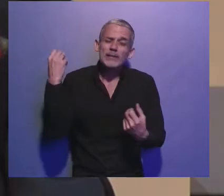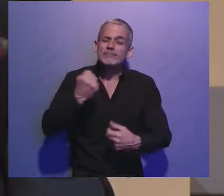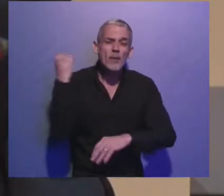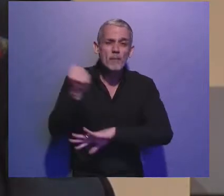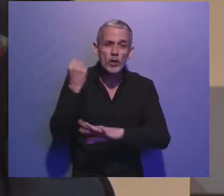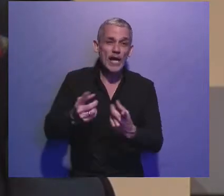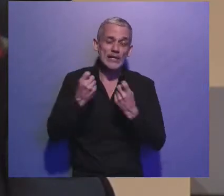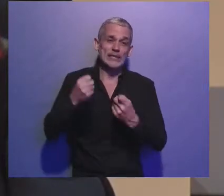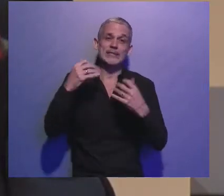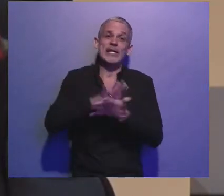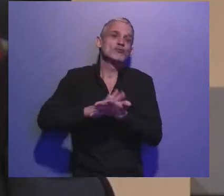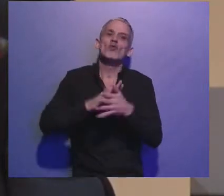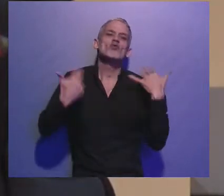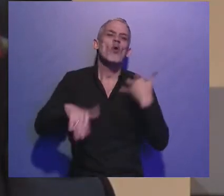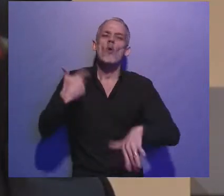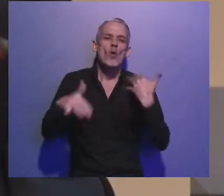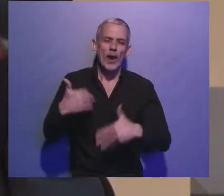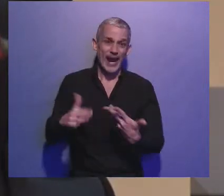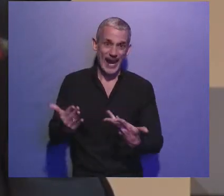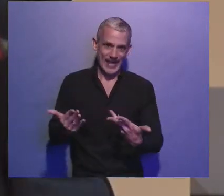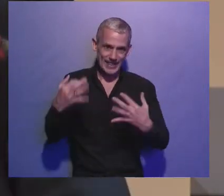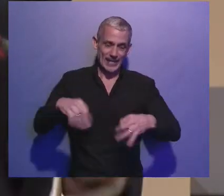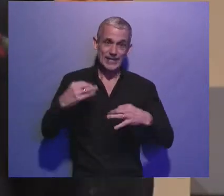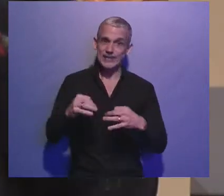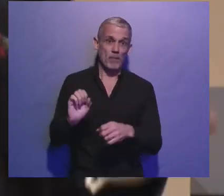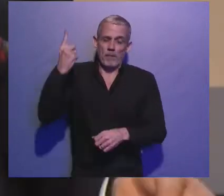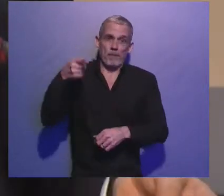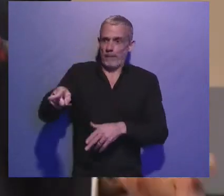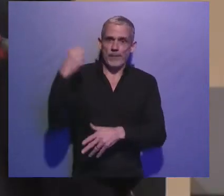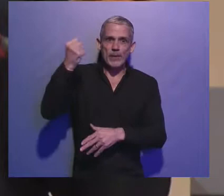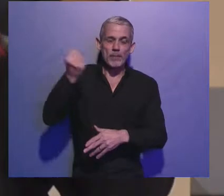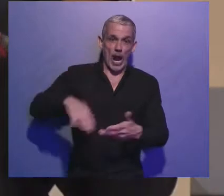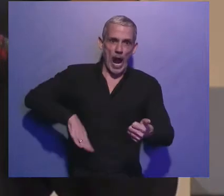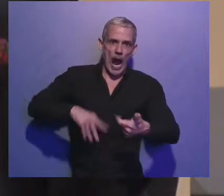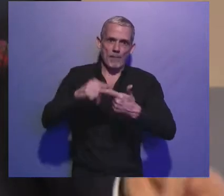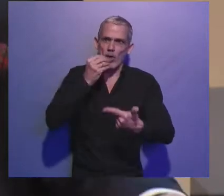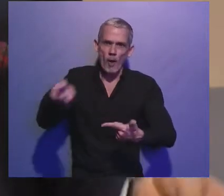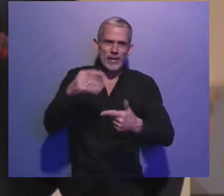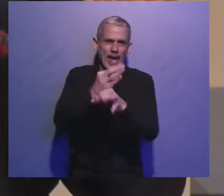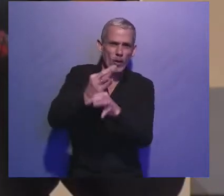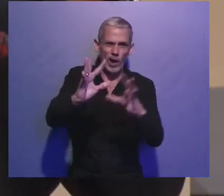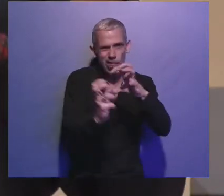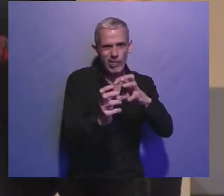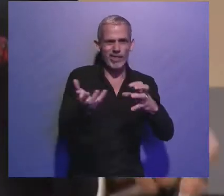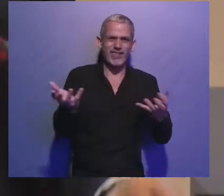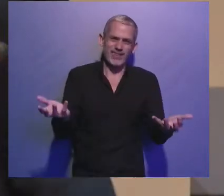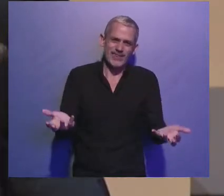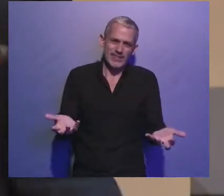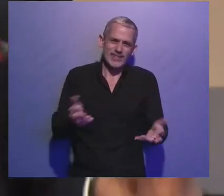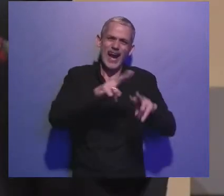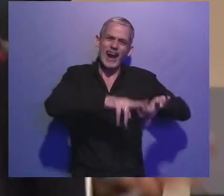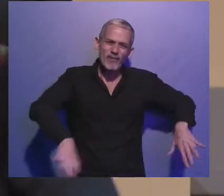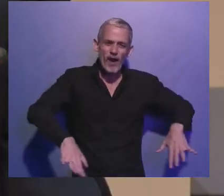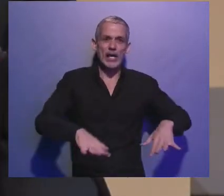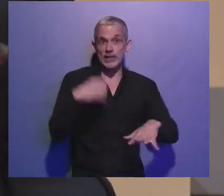deficit. We have a big city to run, and we need to deal with some